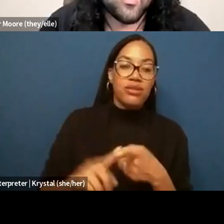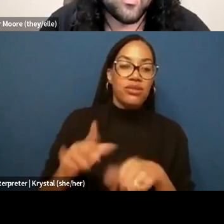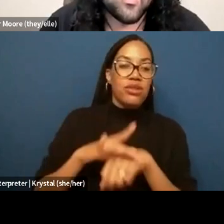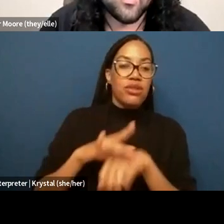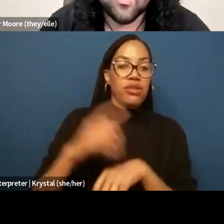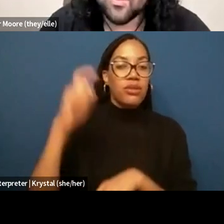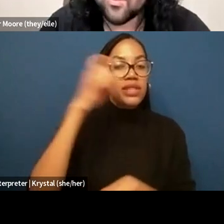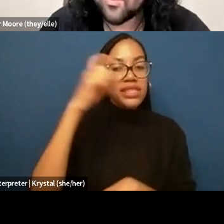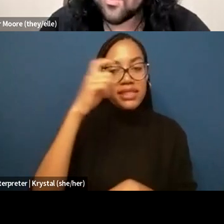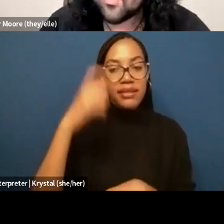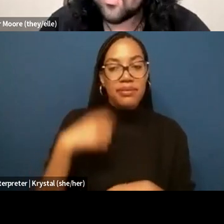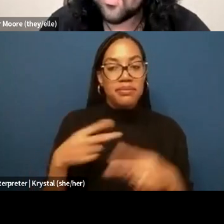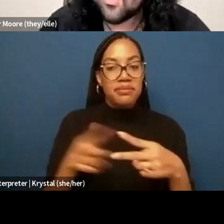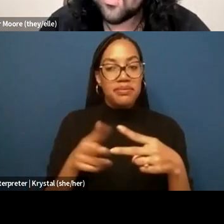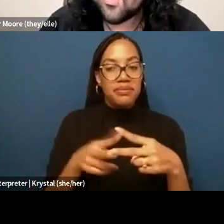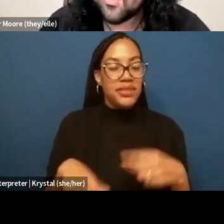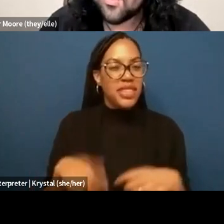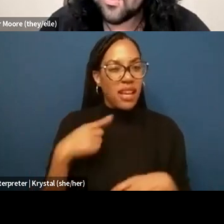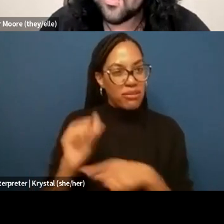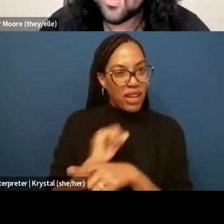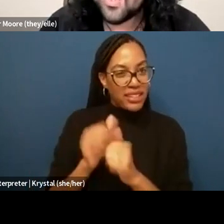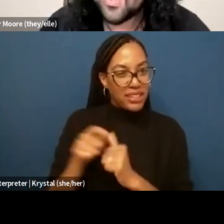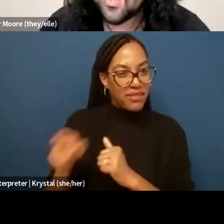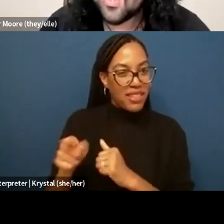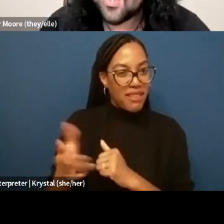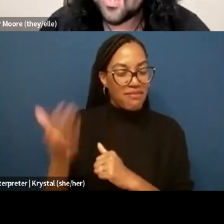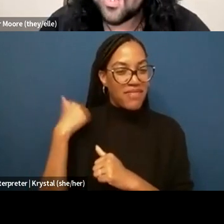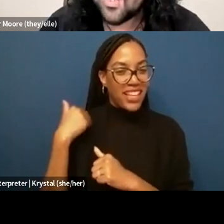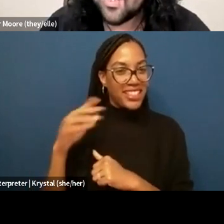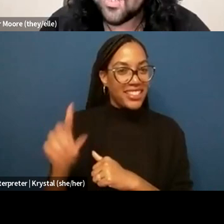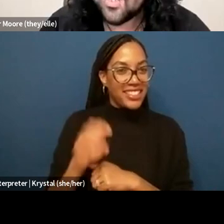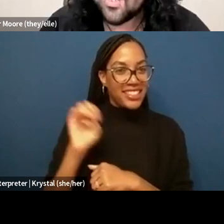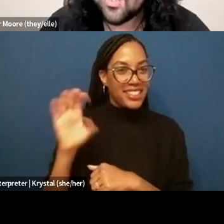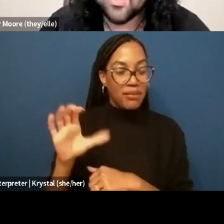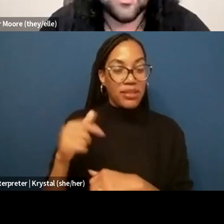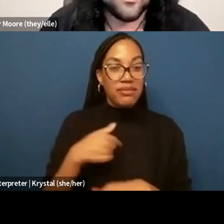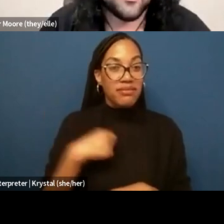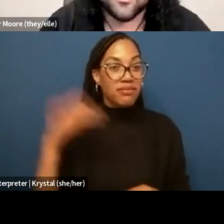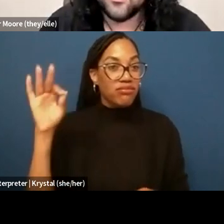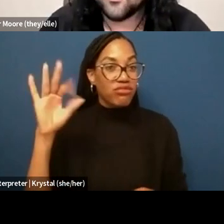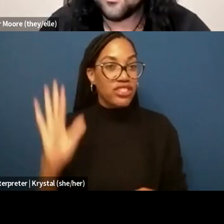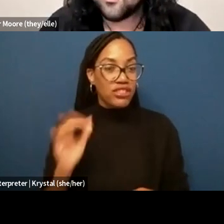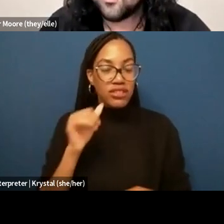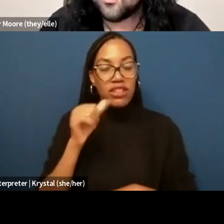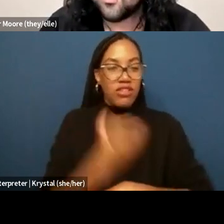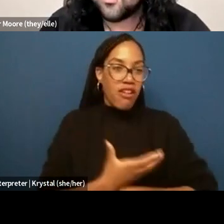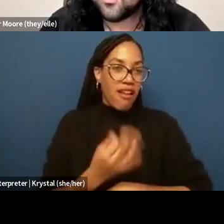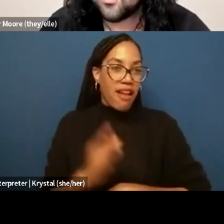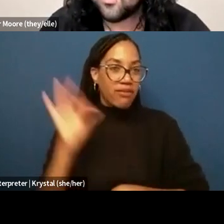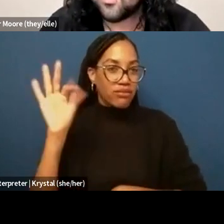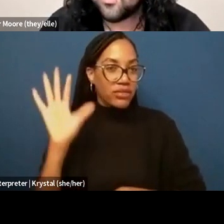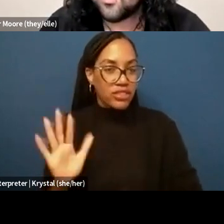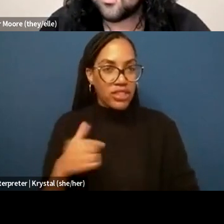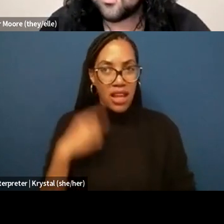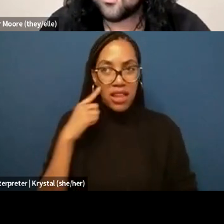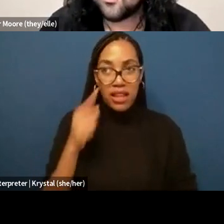with her in December, and I, quite honestly, I'm like, even if it was a preacher's daughter, I'm just like, prayer, like, do I really want to